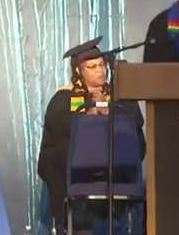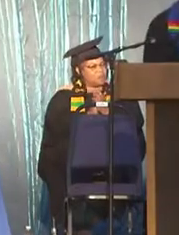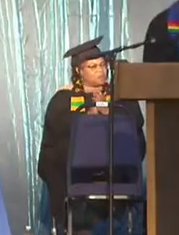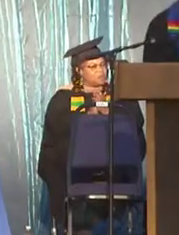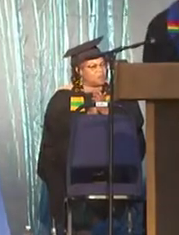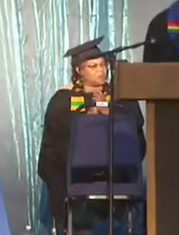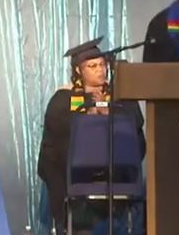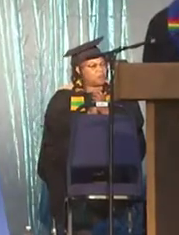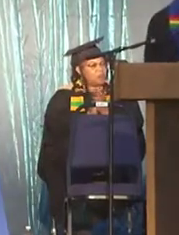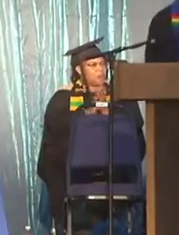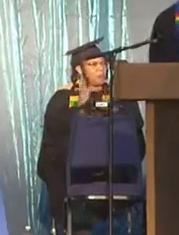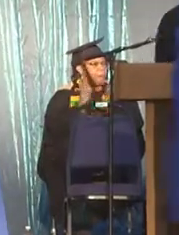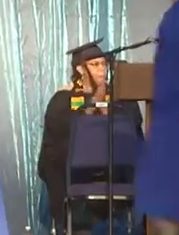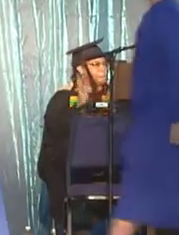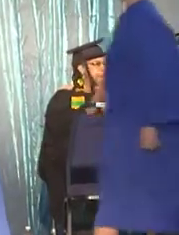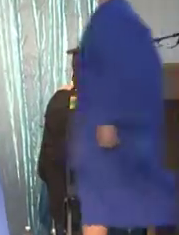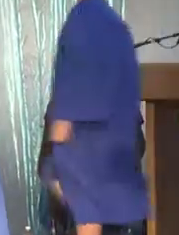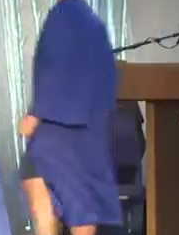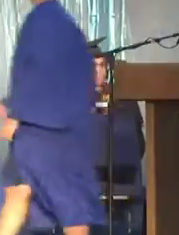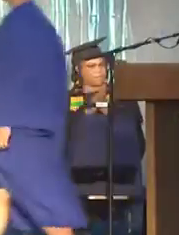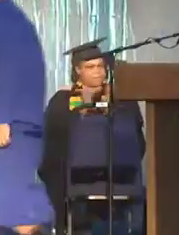Kian McElmoyle.